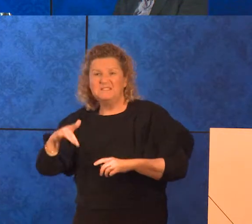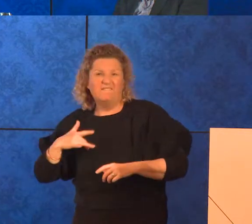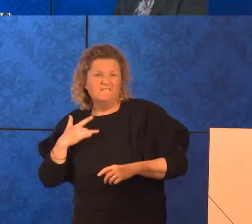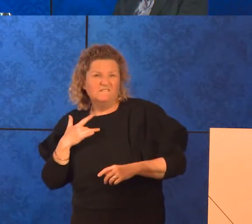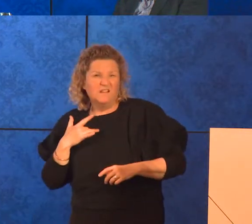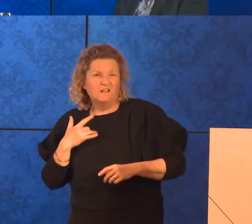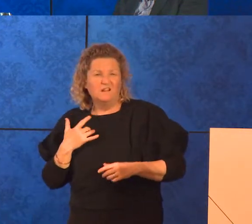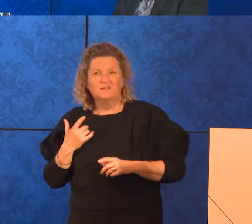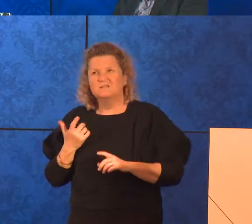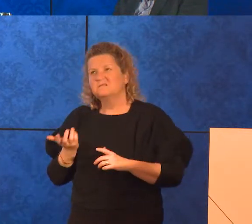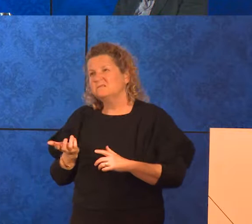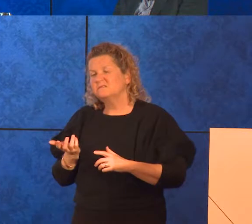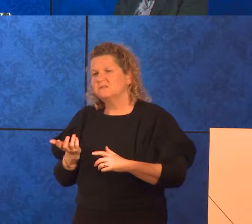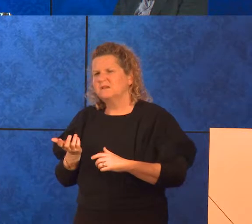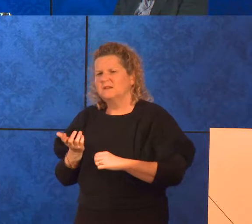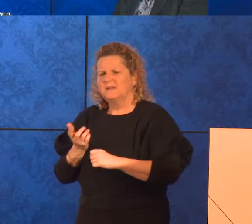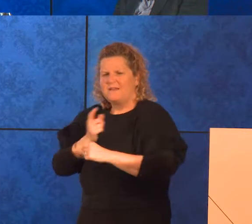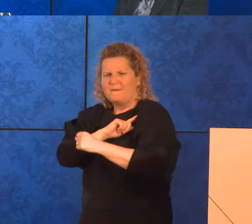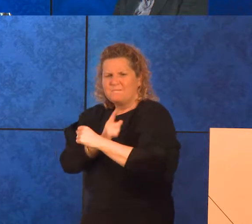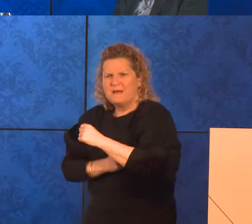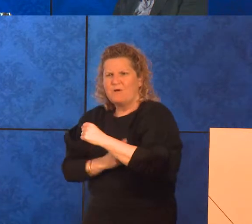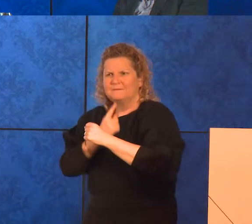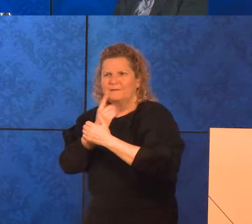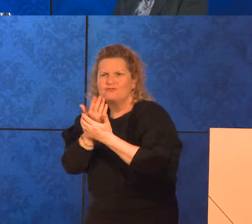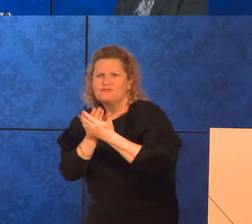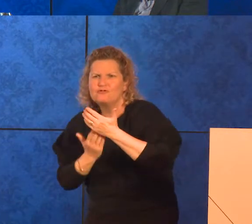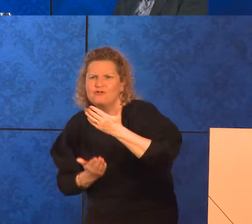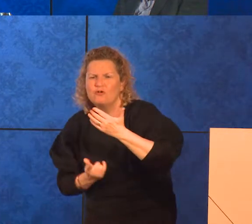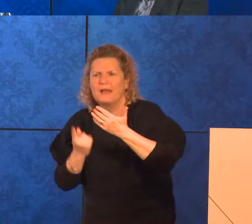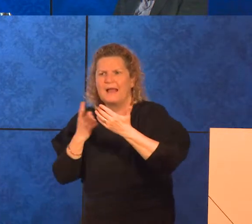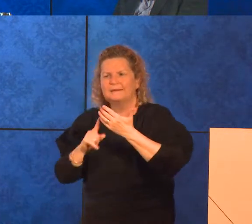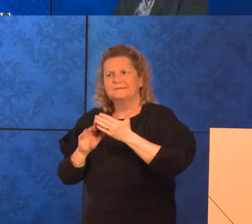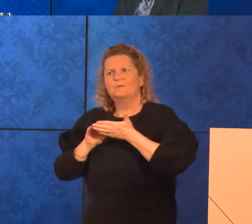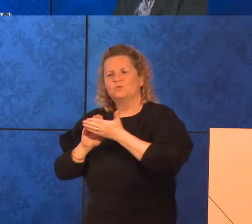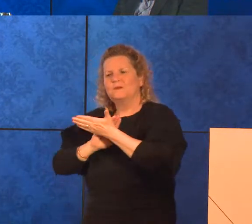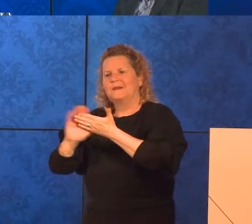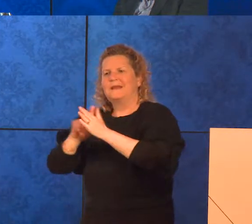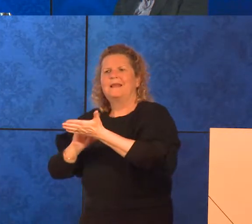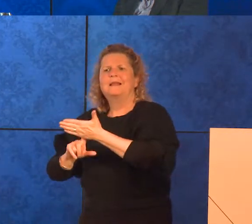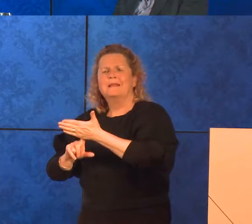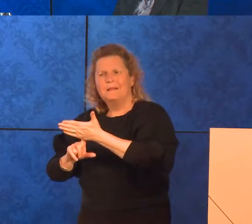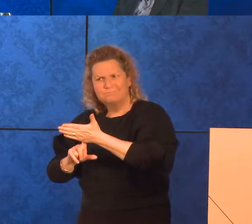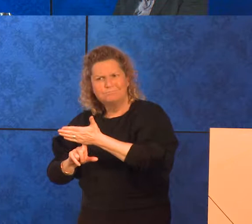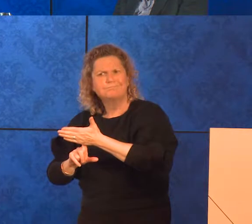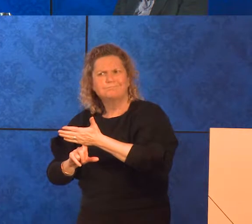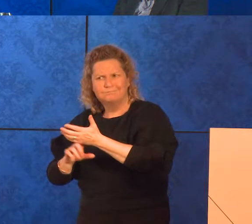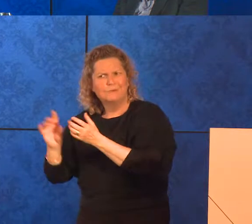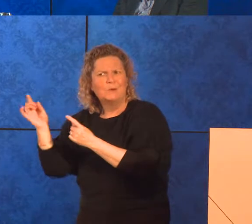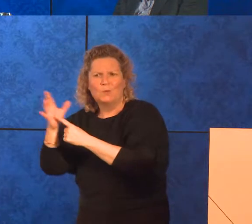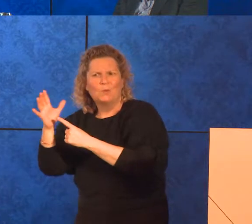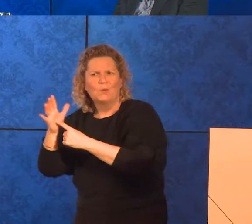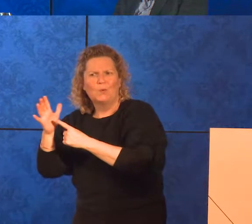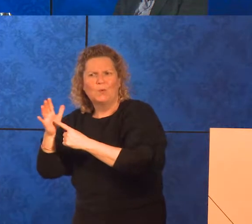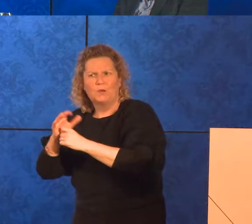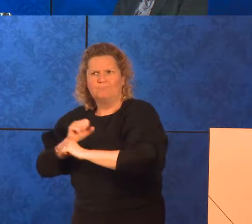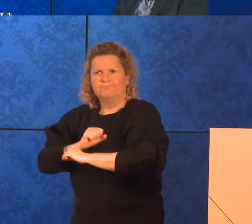shouldn't minimise the power of storytelling and the healing process of that. I think it can be really cathartic, and I think a lot of people